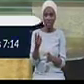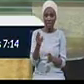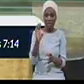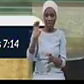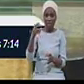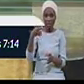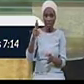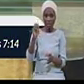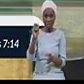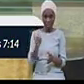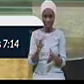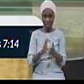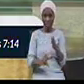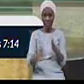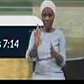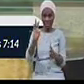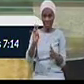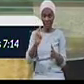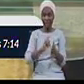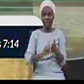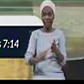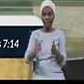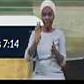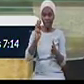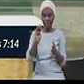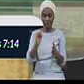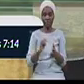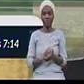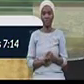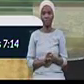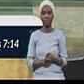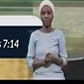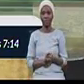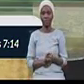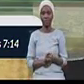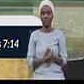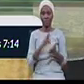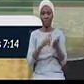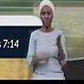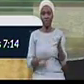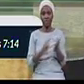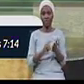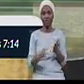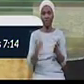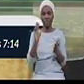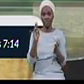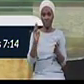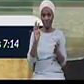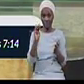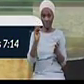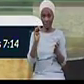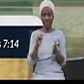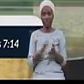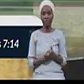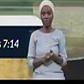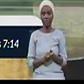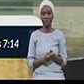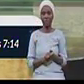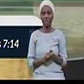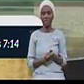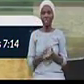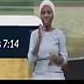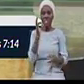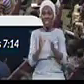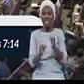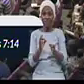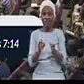verse 14. Second Chronicles chapter 7, we're looking at verse 14. If my people, all the people now,